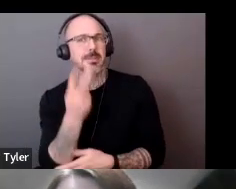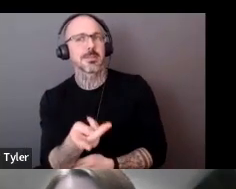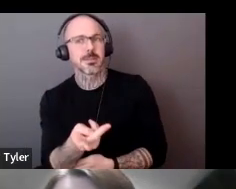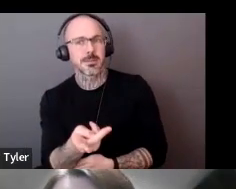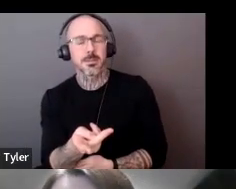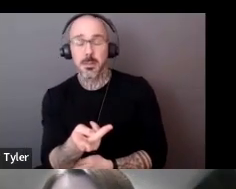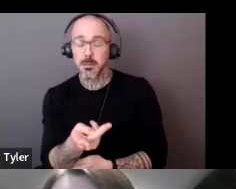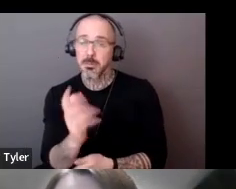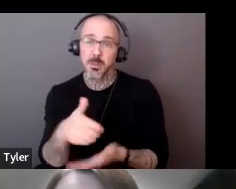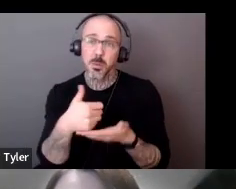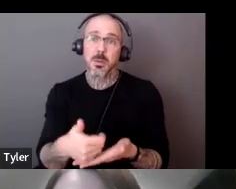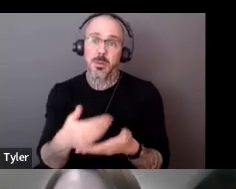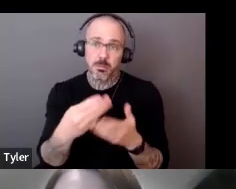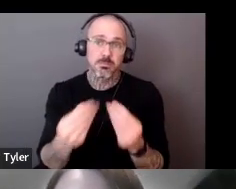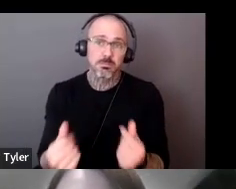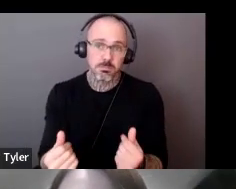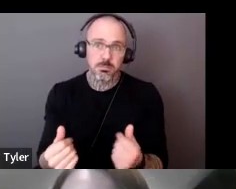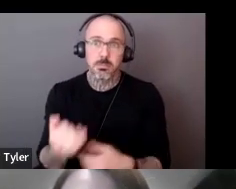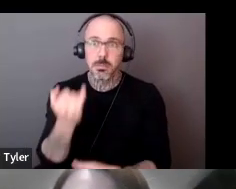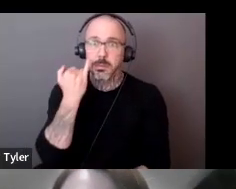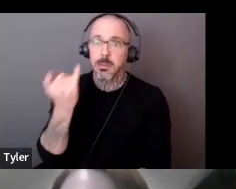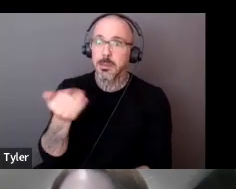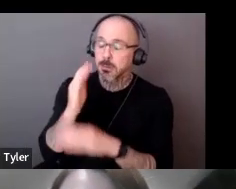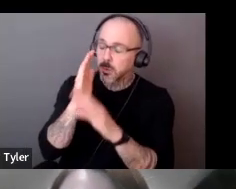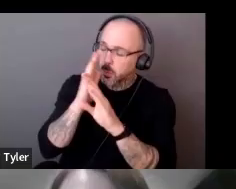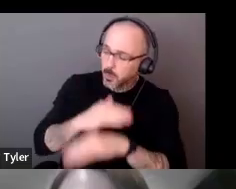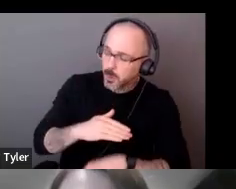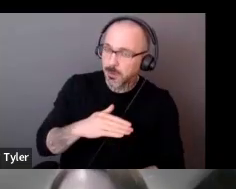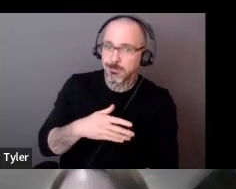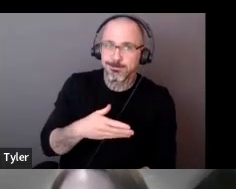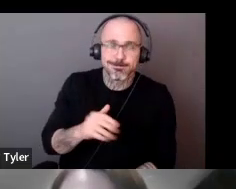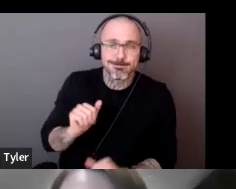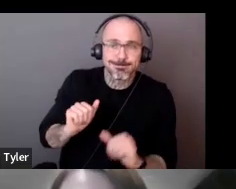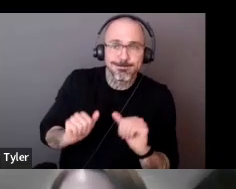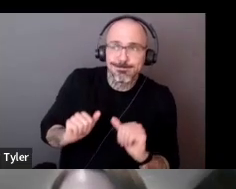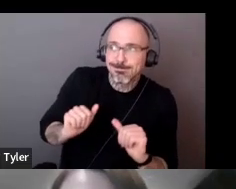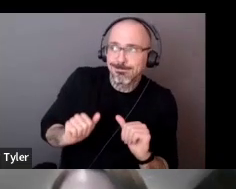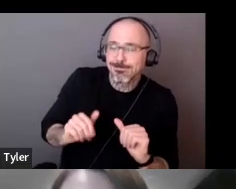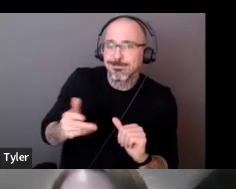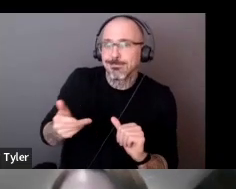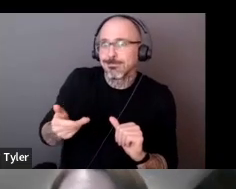speak up and tell them, or